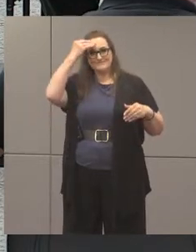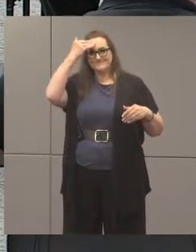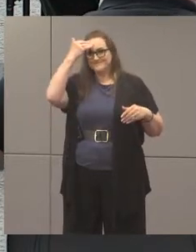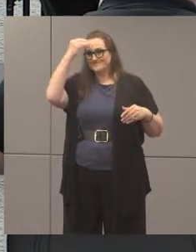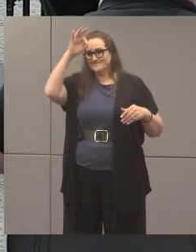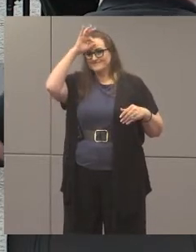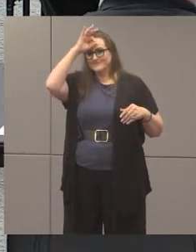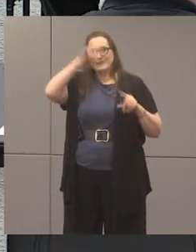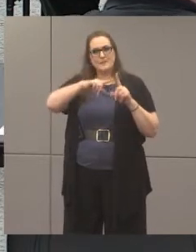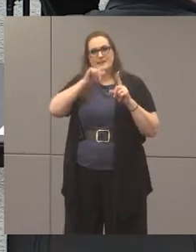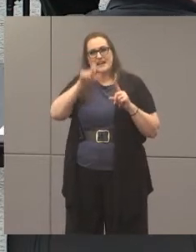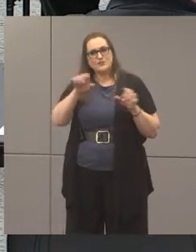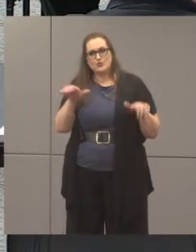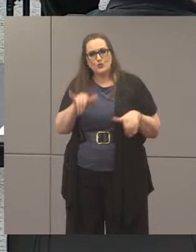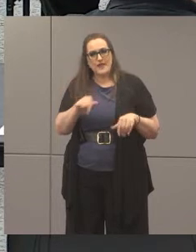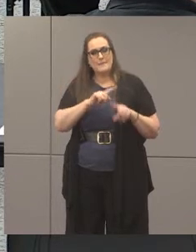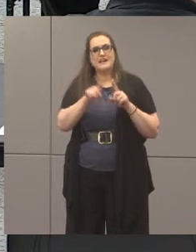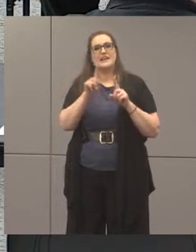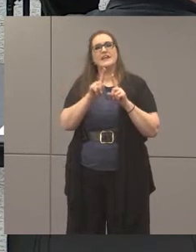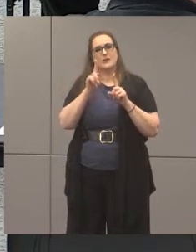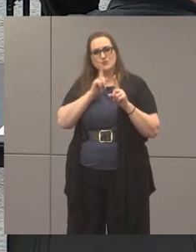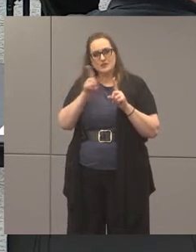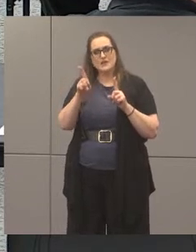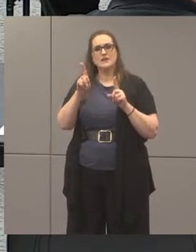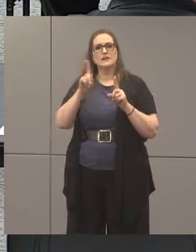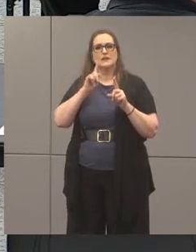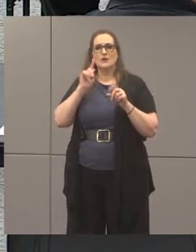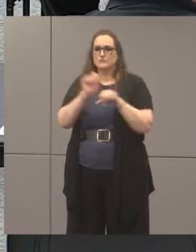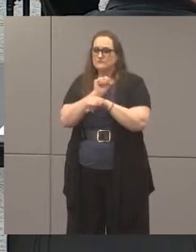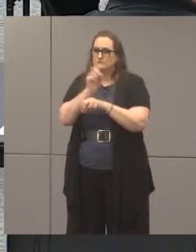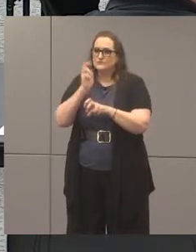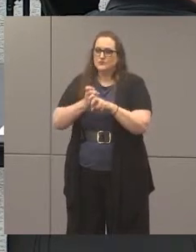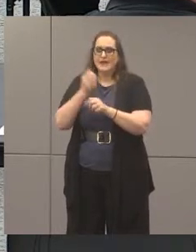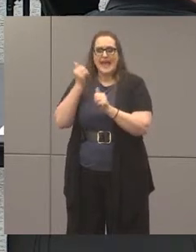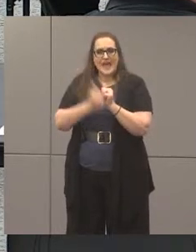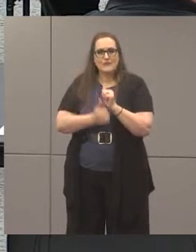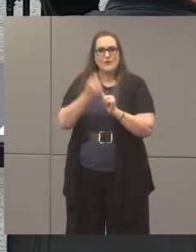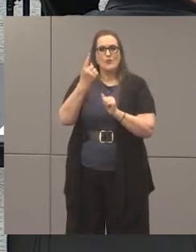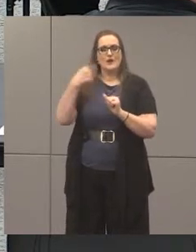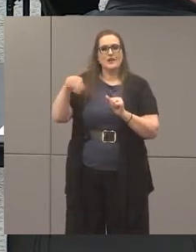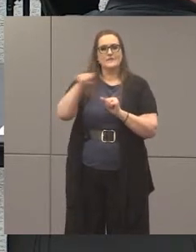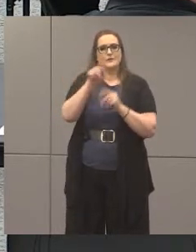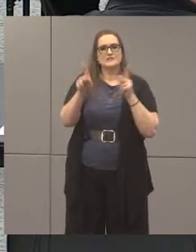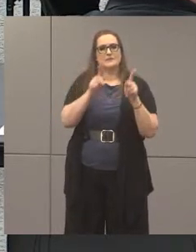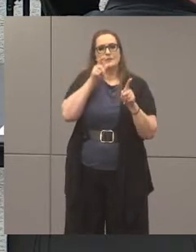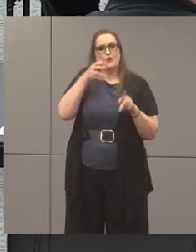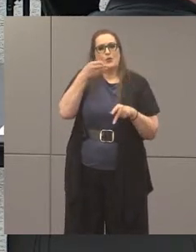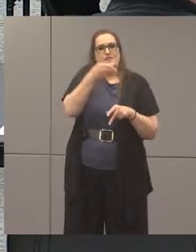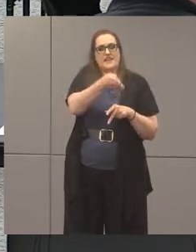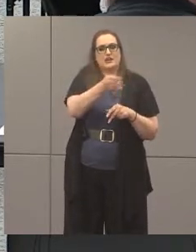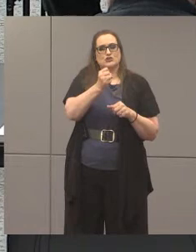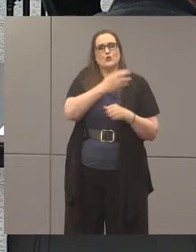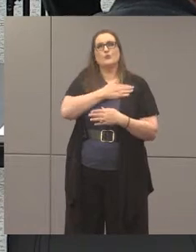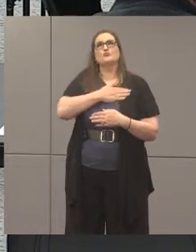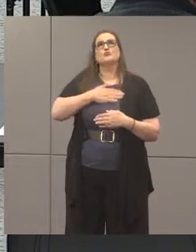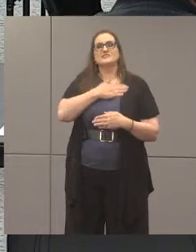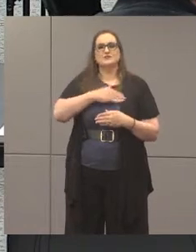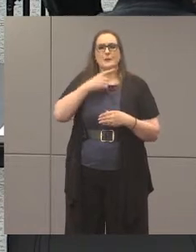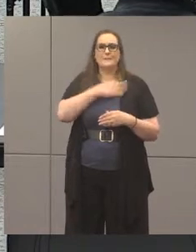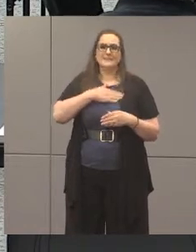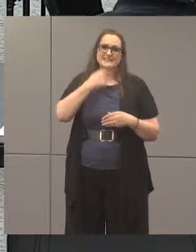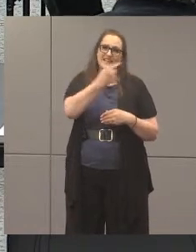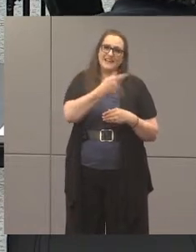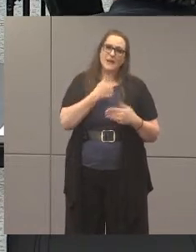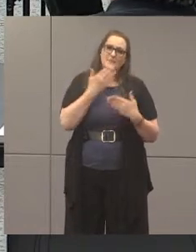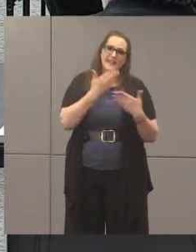but he didn't have to do that. He went out of his way, and every single one of those people that were there are so appreciative. So please tell him thank